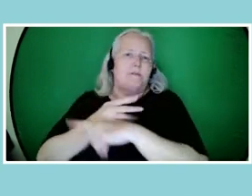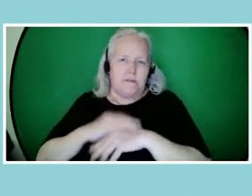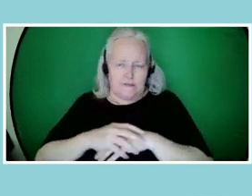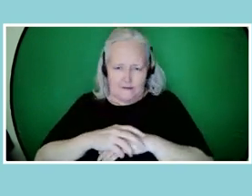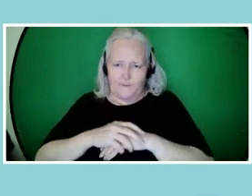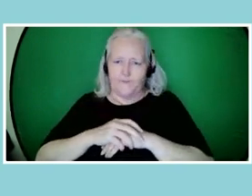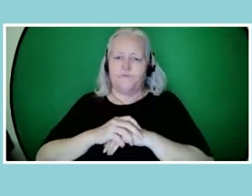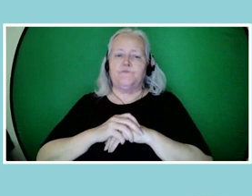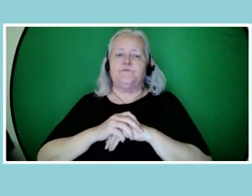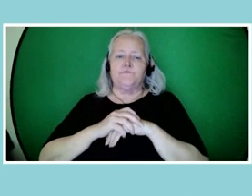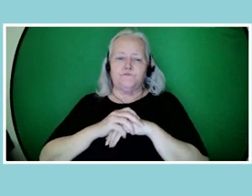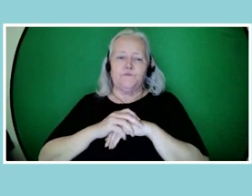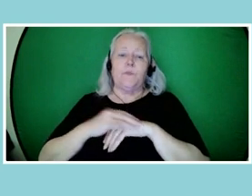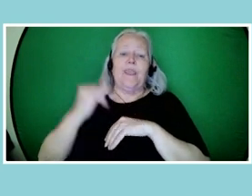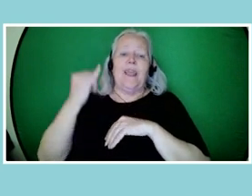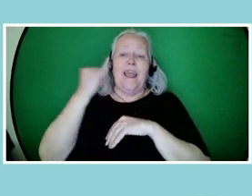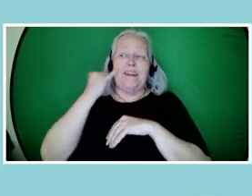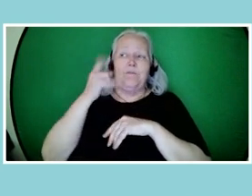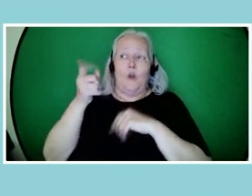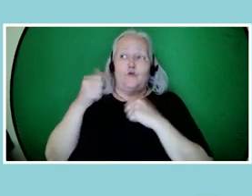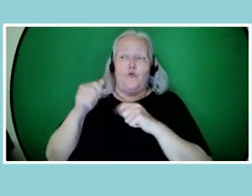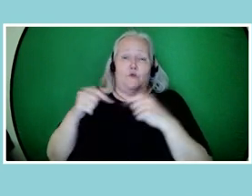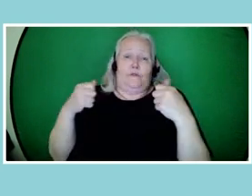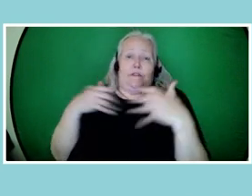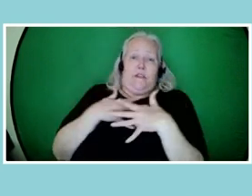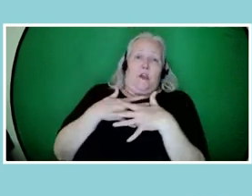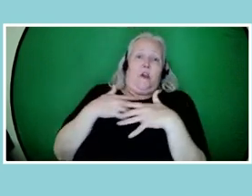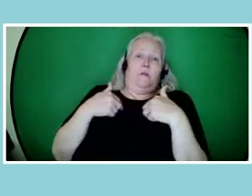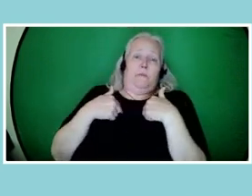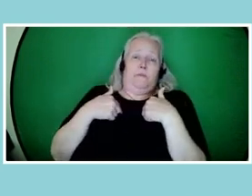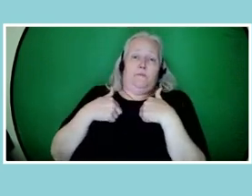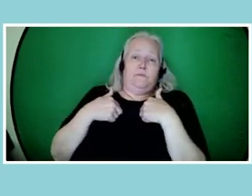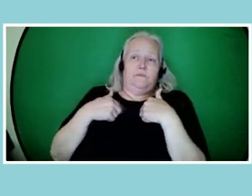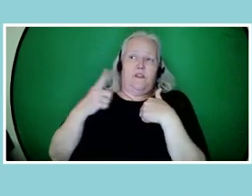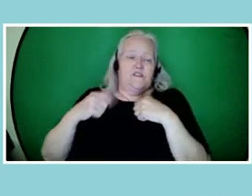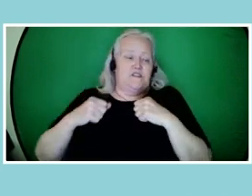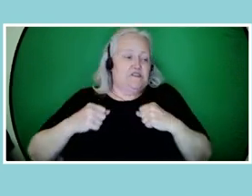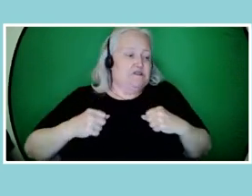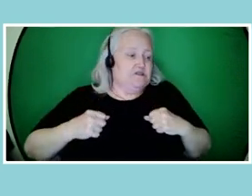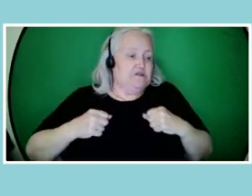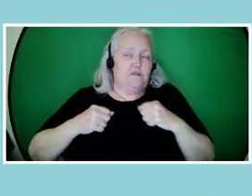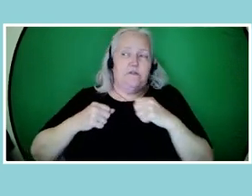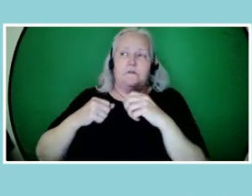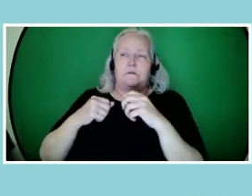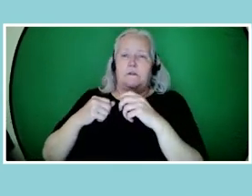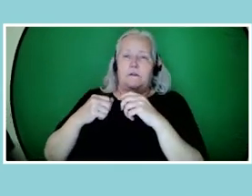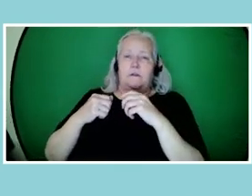is intimidation, right? If somebody's trying to be intimidating,